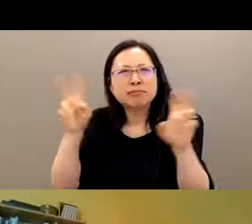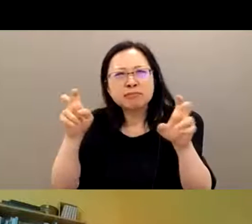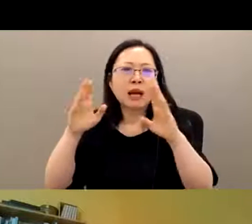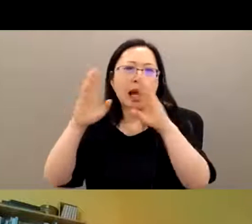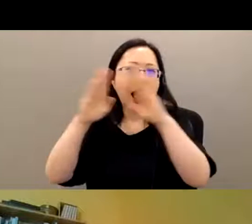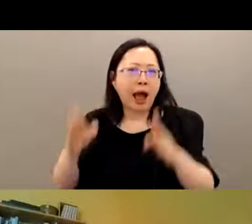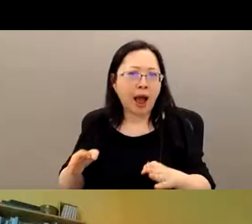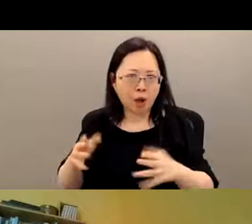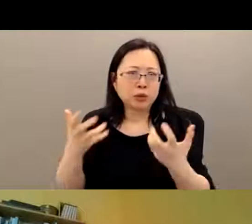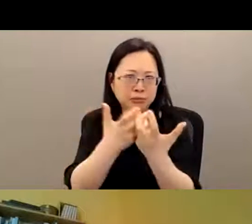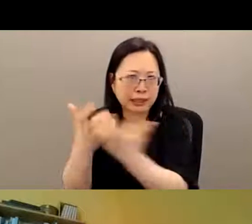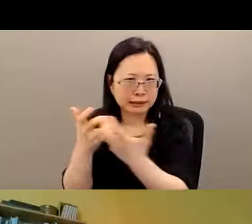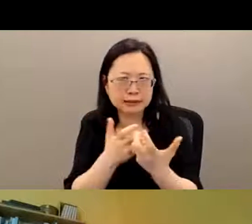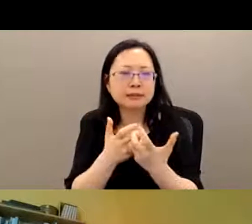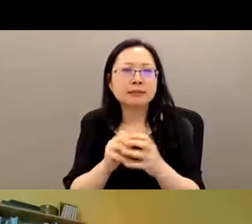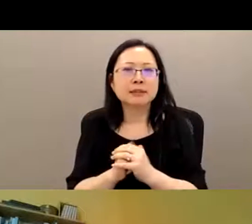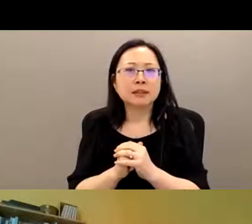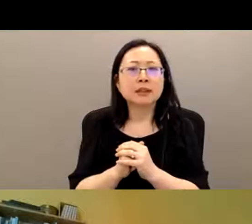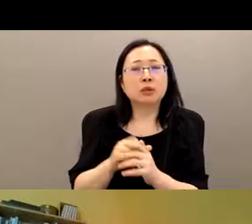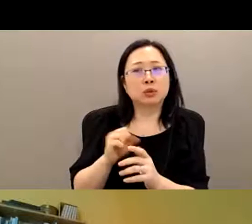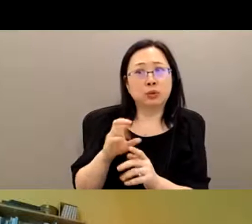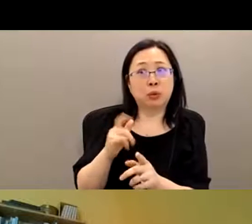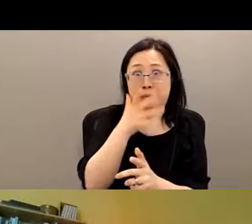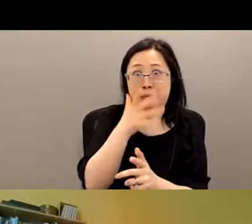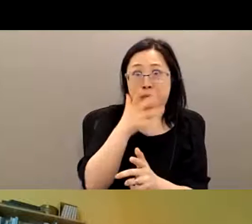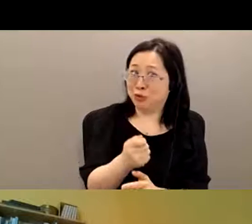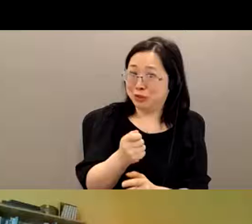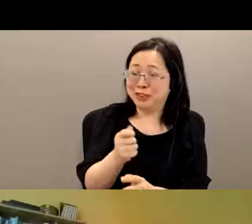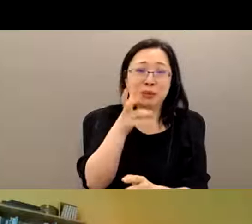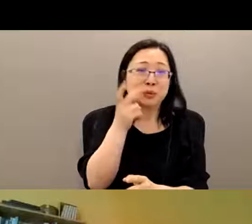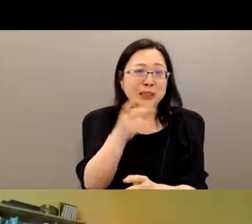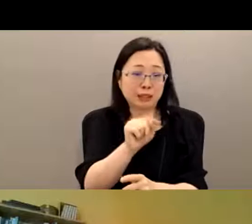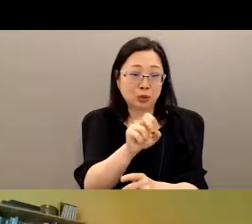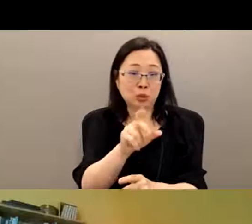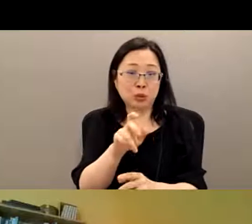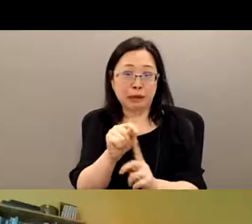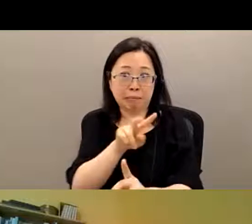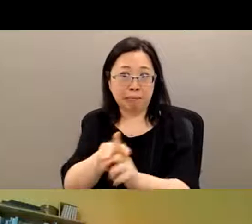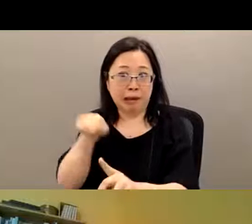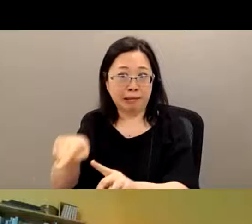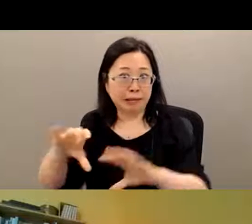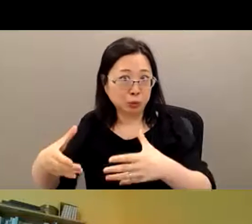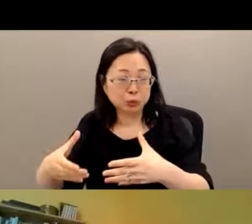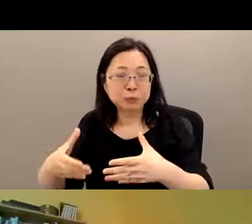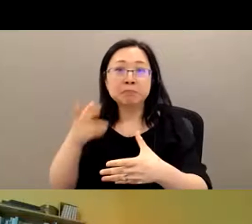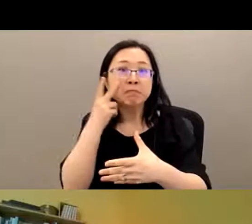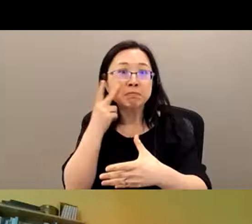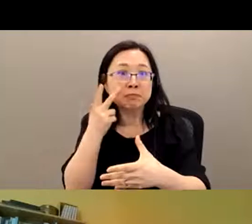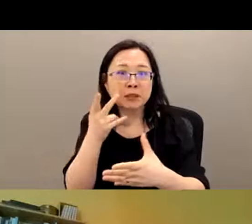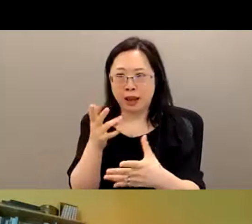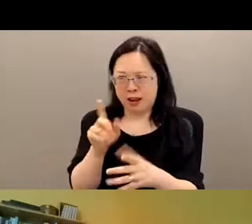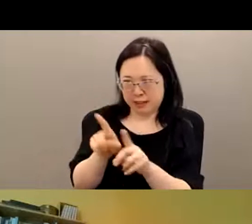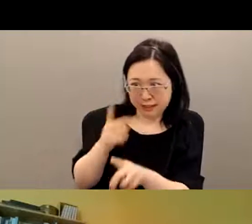So it will be very interesting to see how it works with regard to this population and how we may change the toolkit